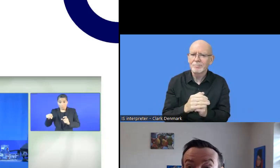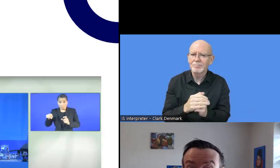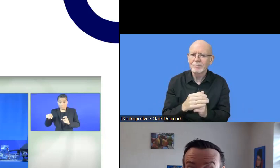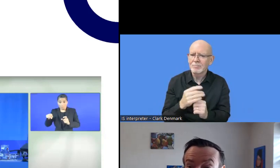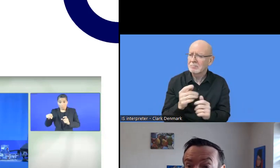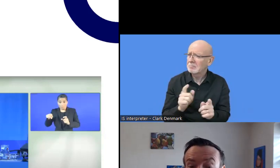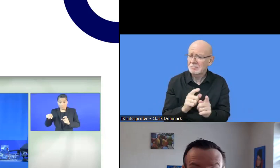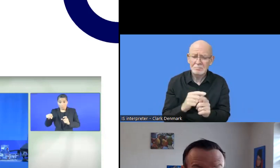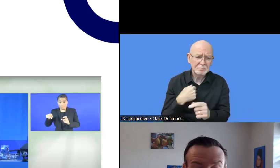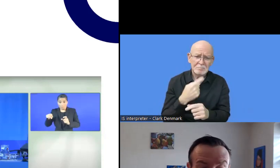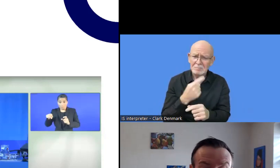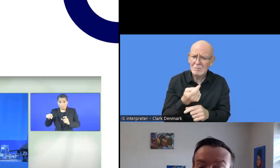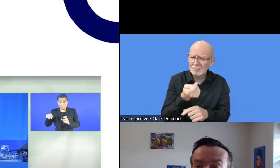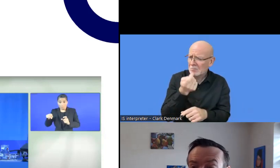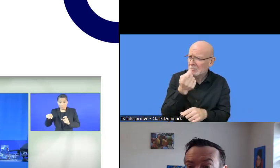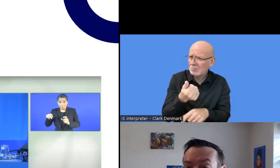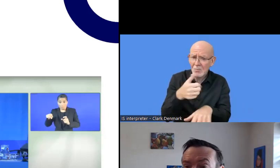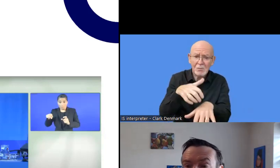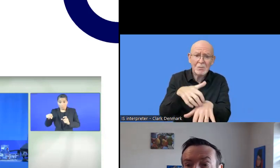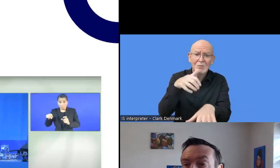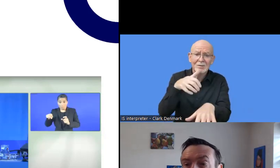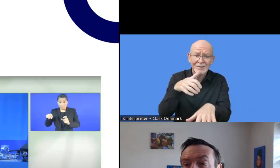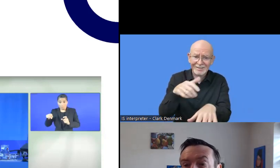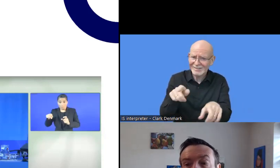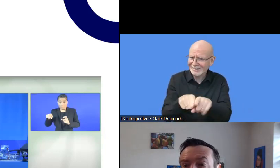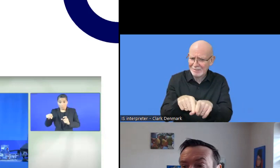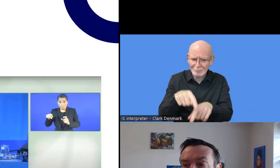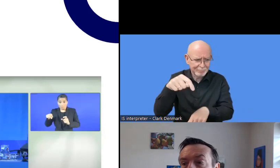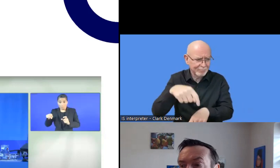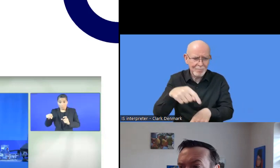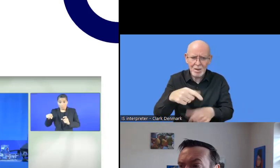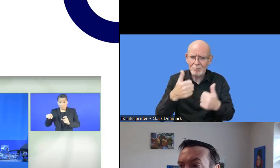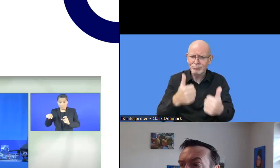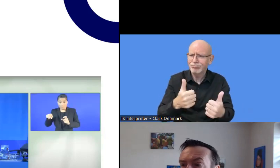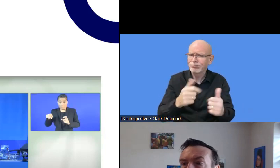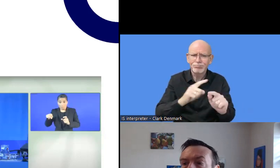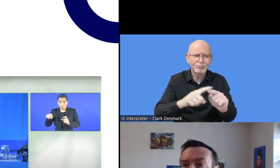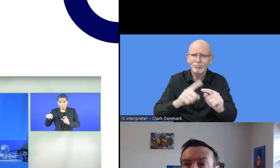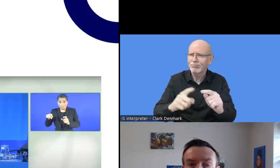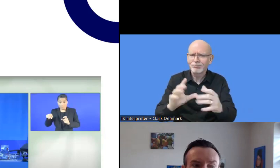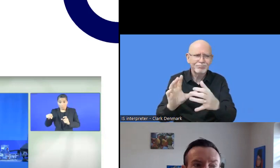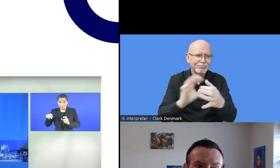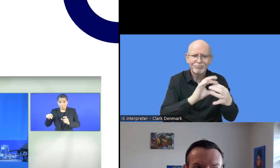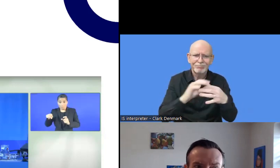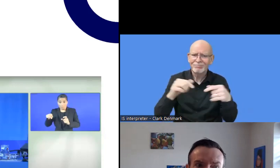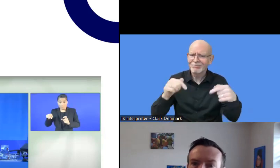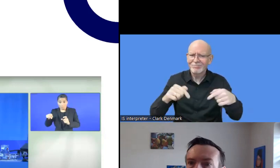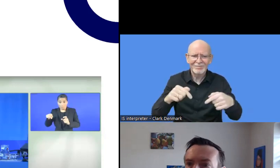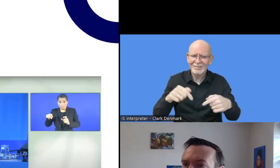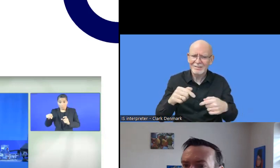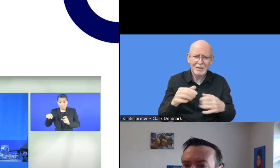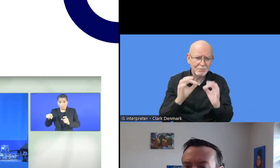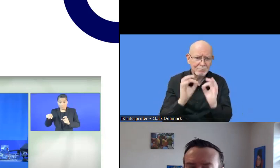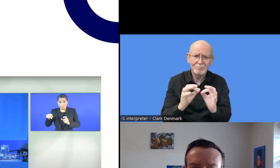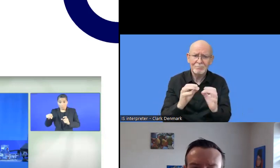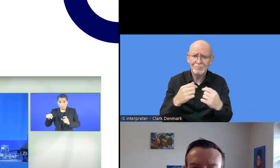bring my team together. I have a multinational team. We're across lots of different countries. It's really difficult to bring